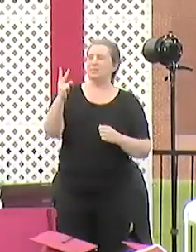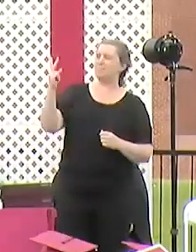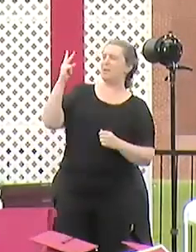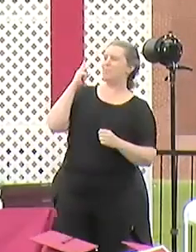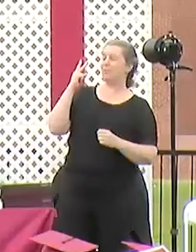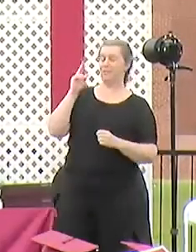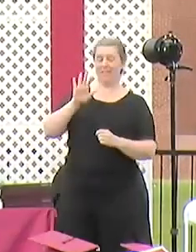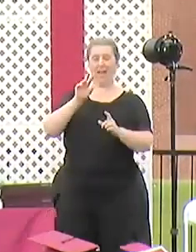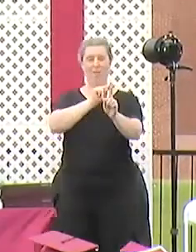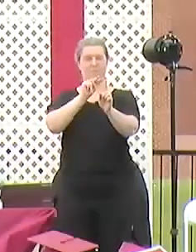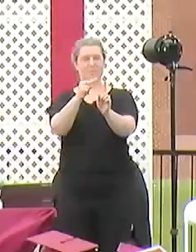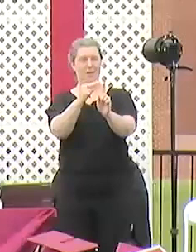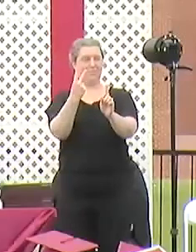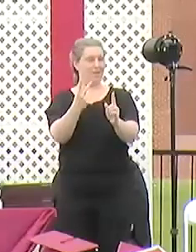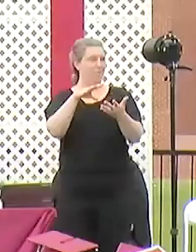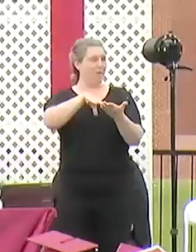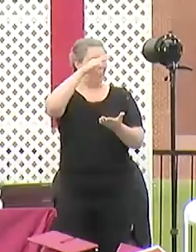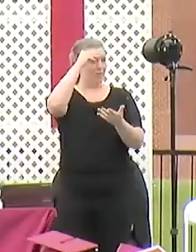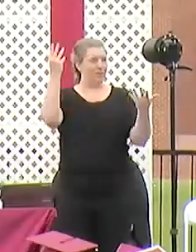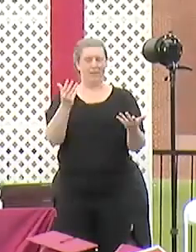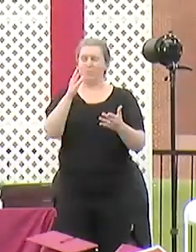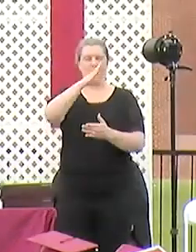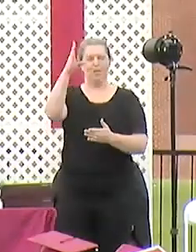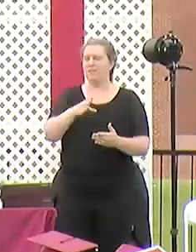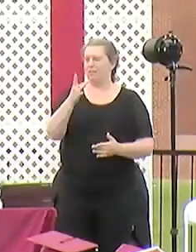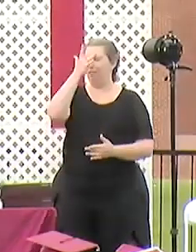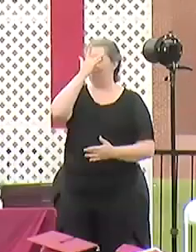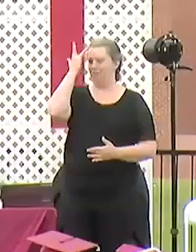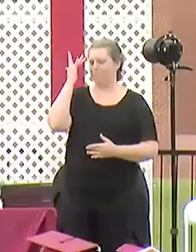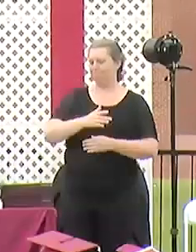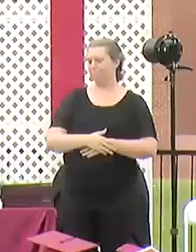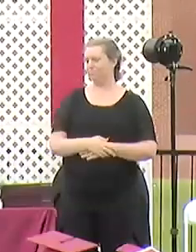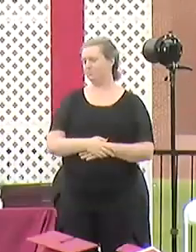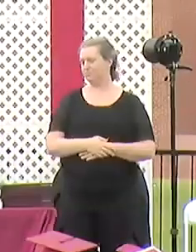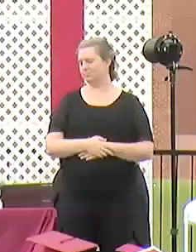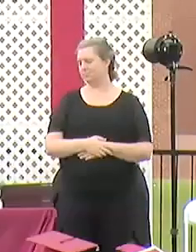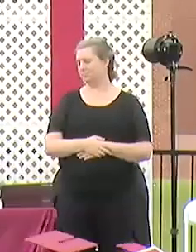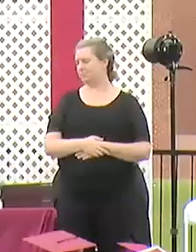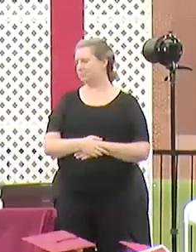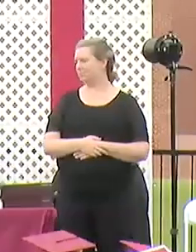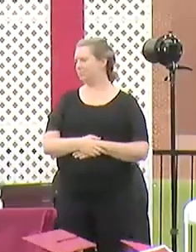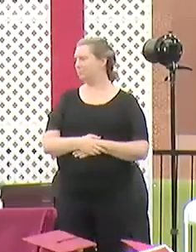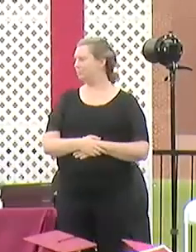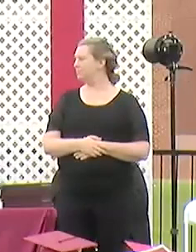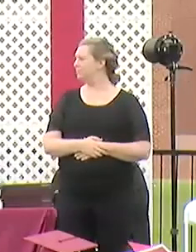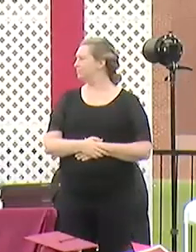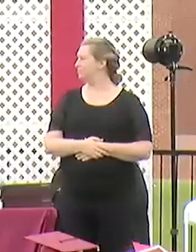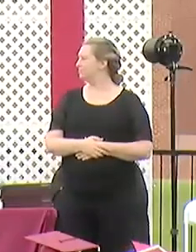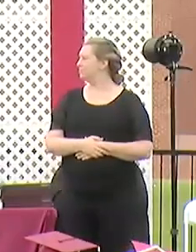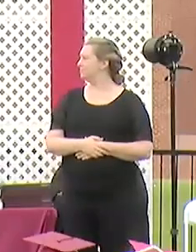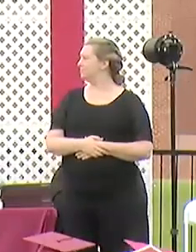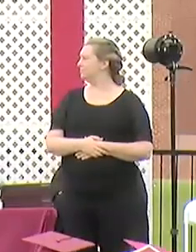lose sight of the core values you have instilled in all of us. Thank you.